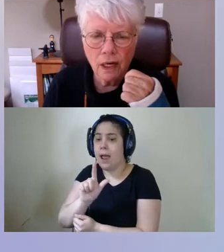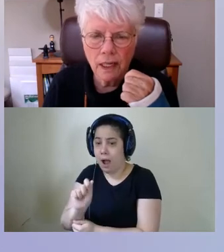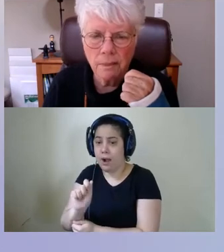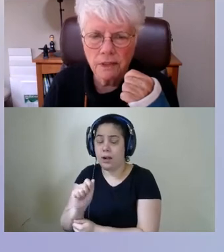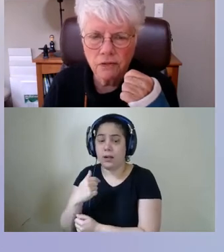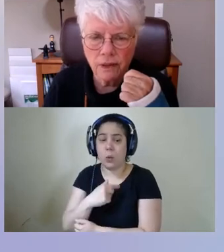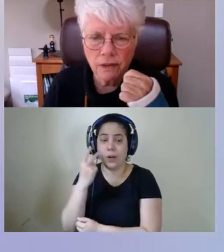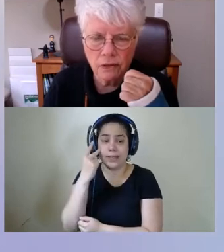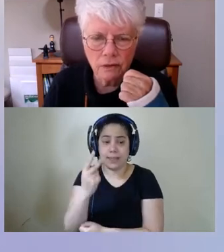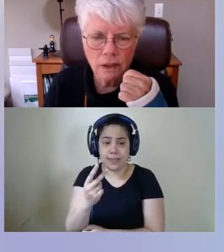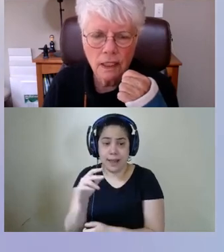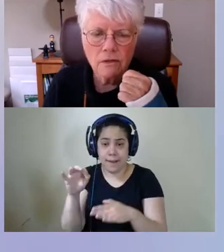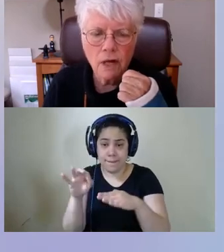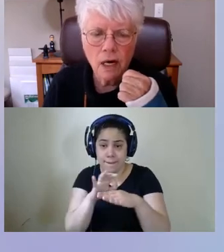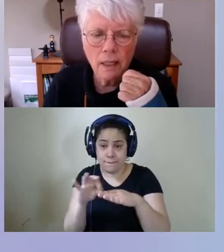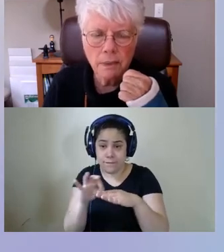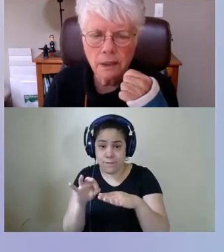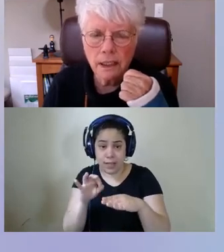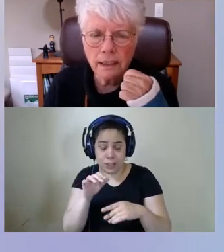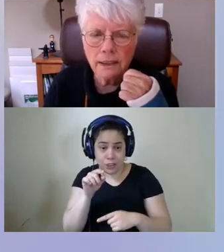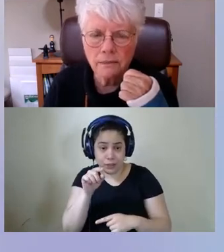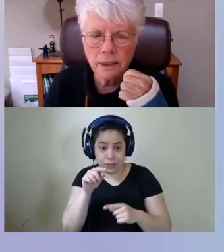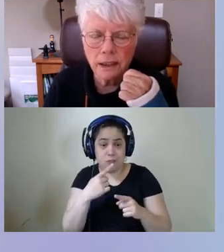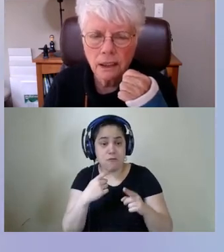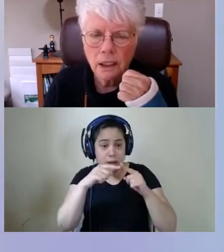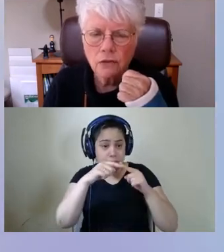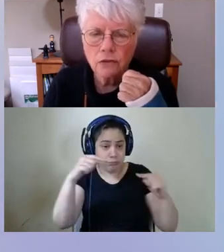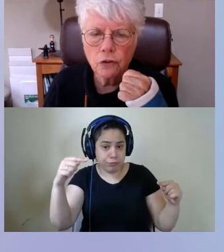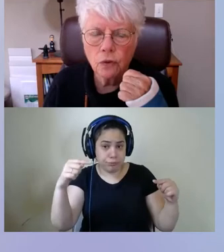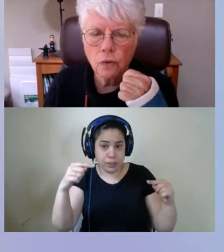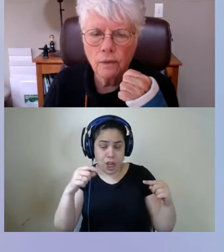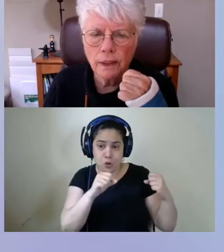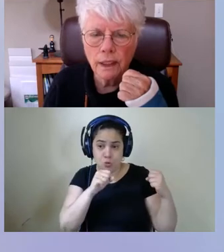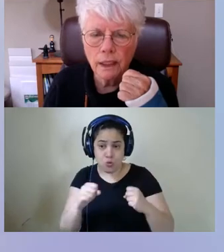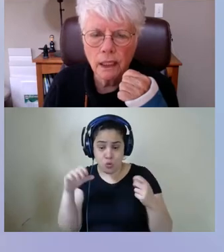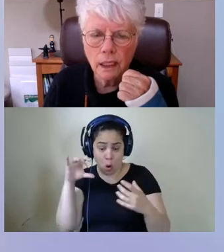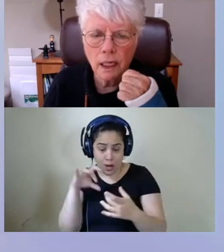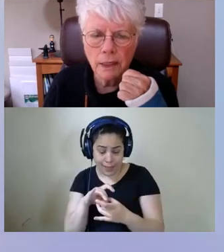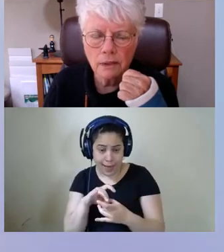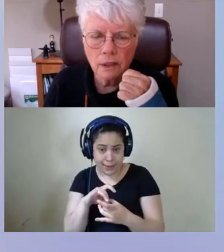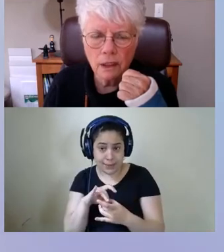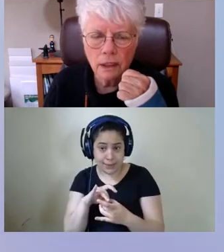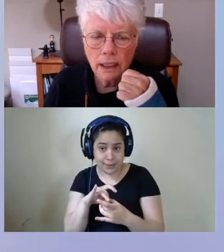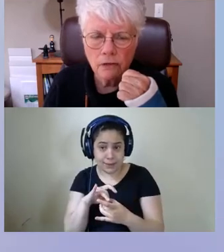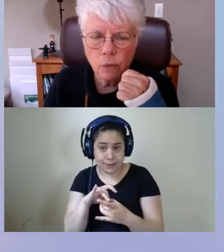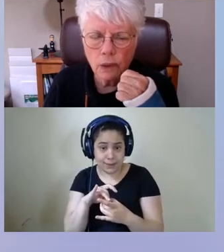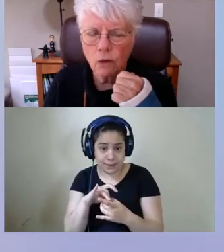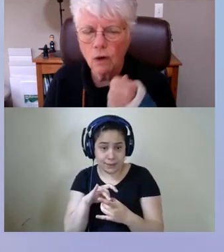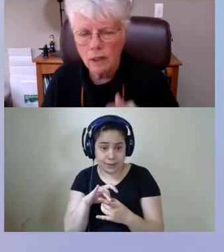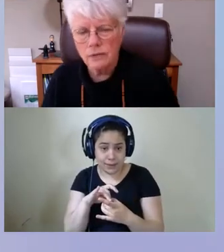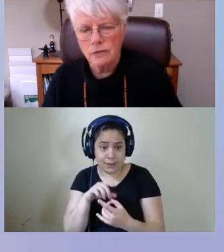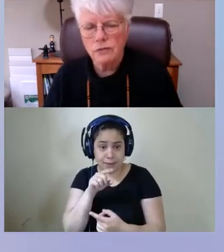this this is functional. This hyperconnectivity to the amygdala is